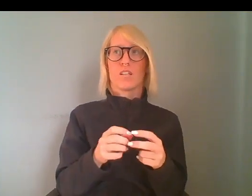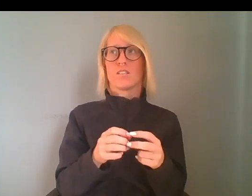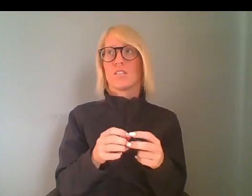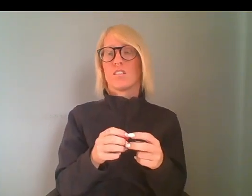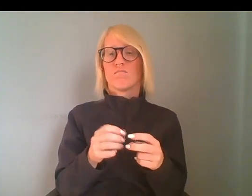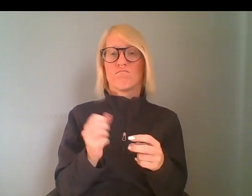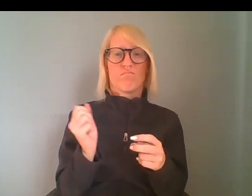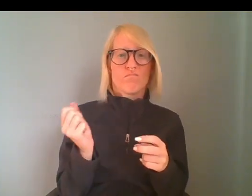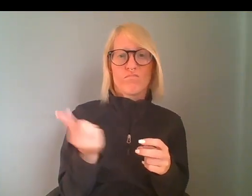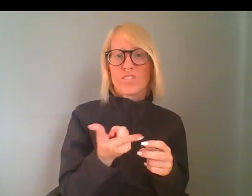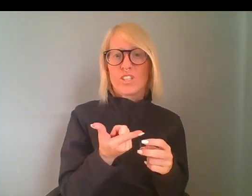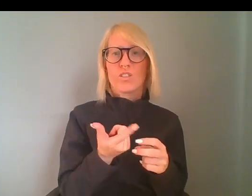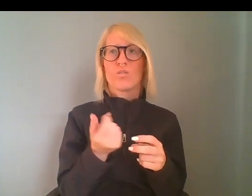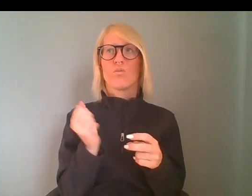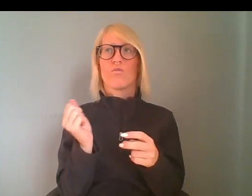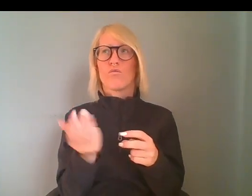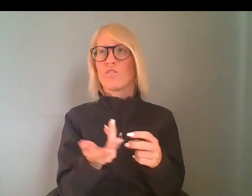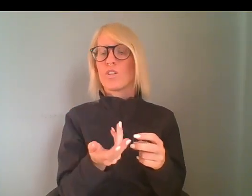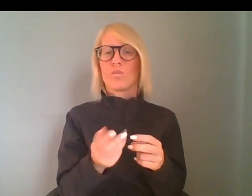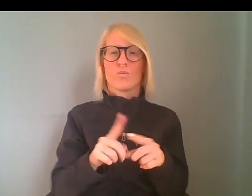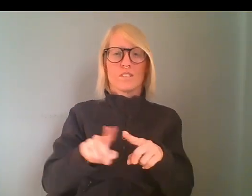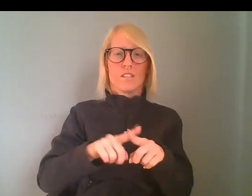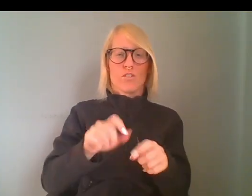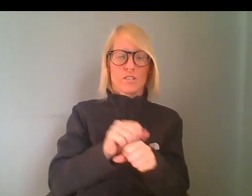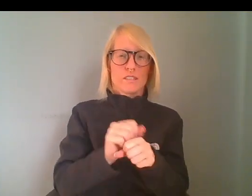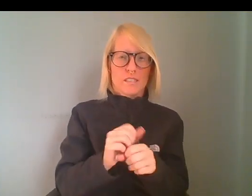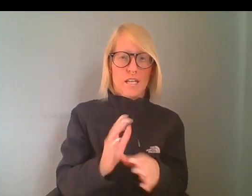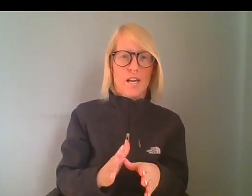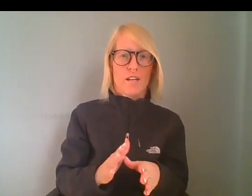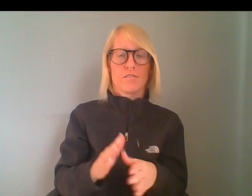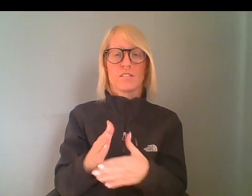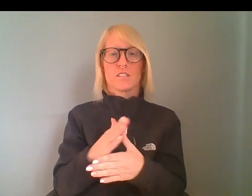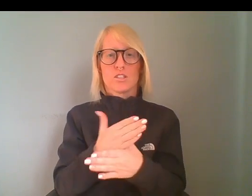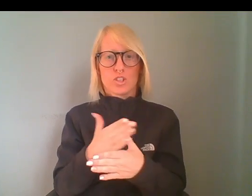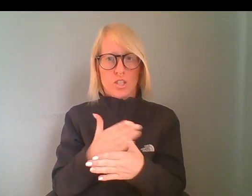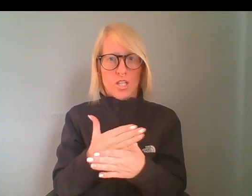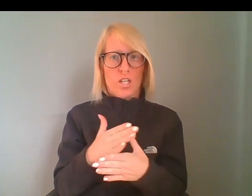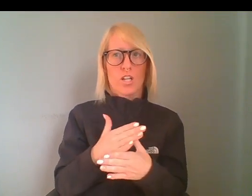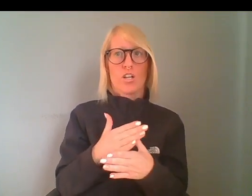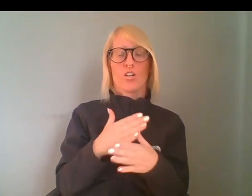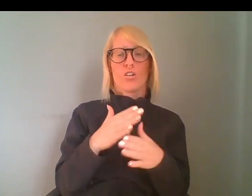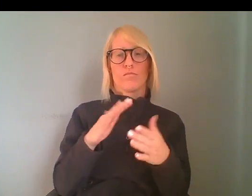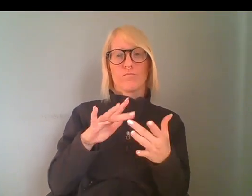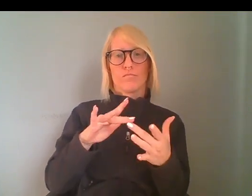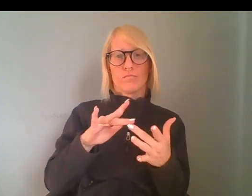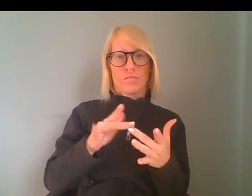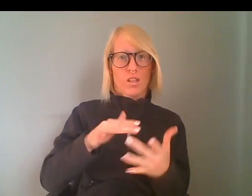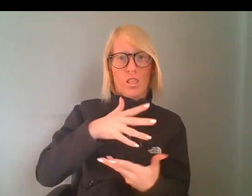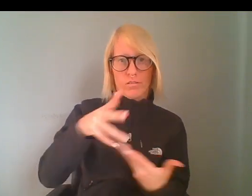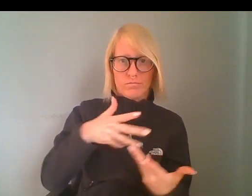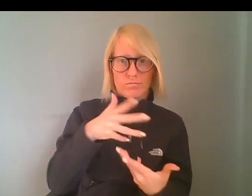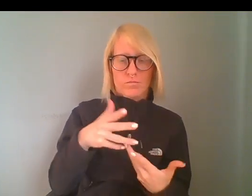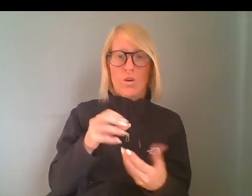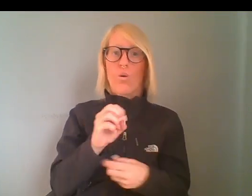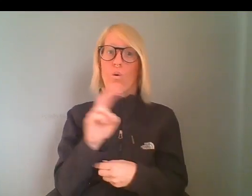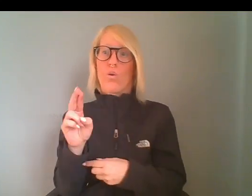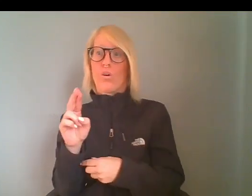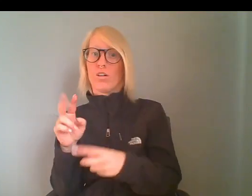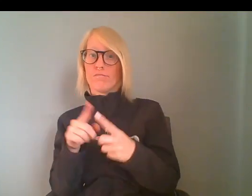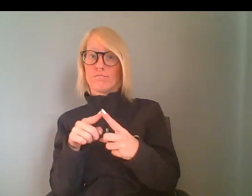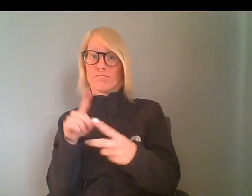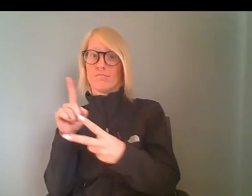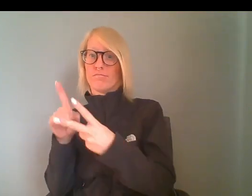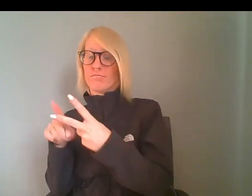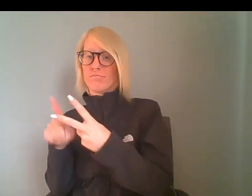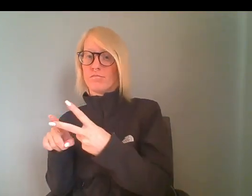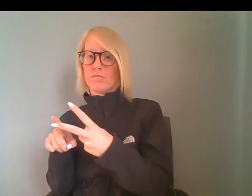one, so it's a shared responsibility, so it's not as much work on one person, or you may want to have an individual account. So it's just something to